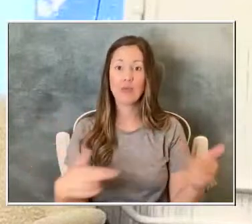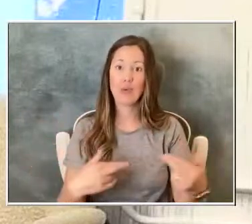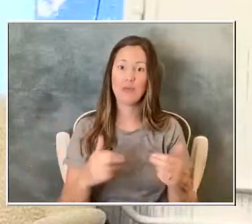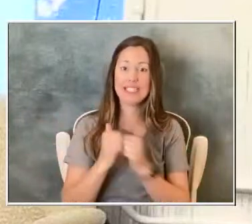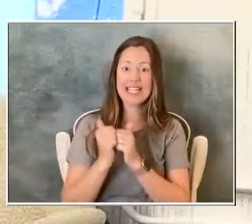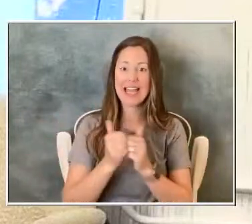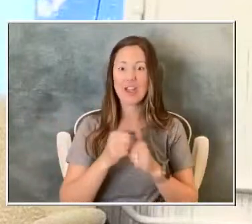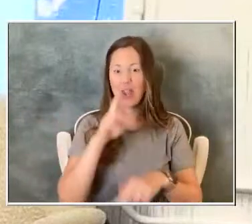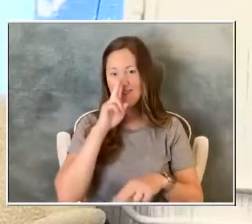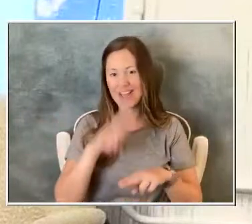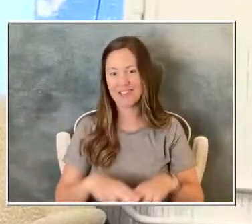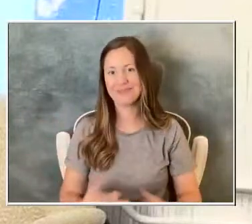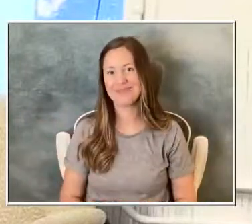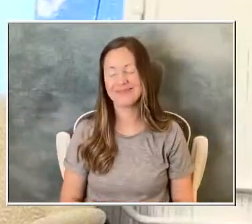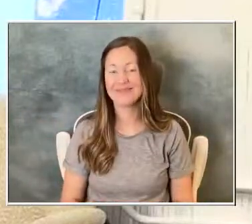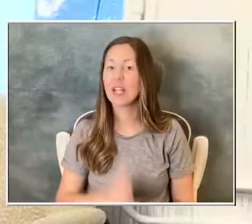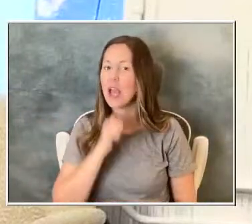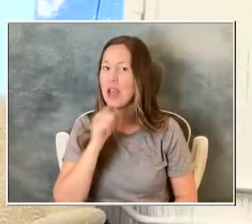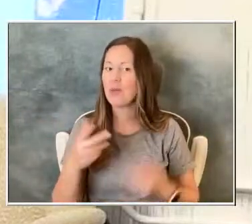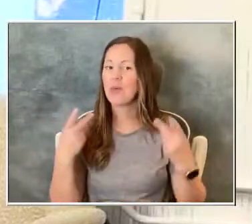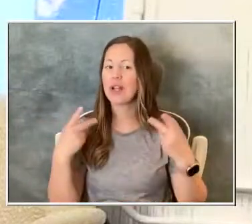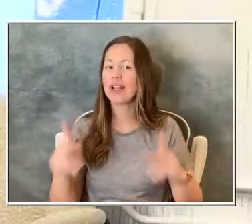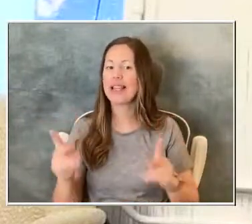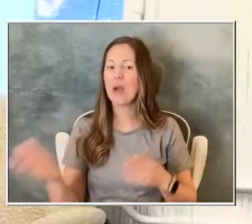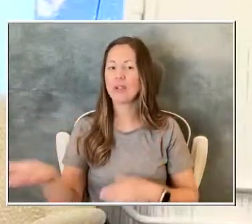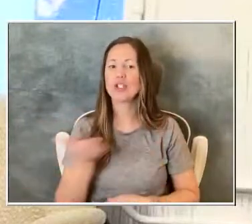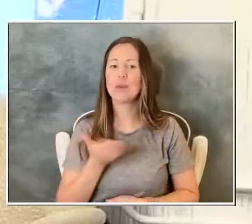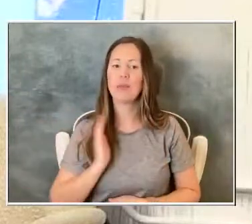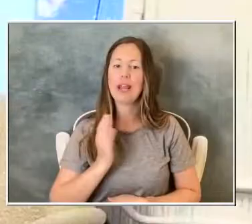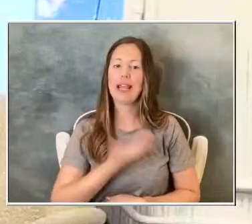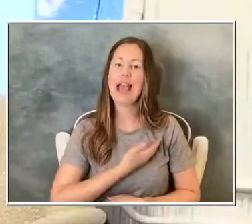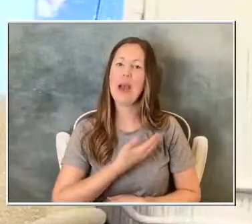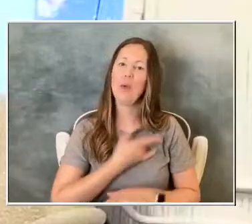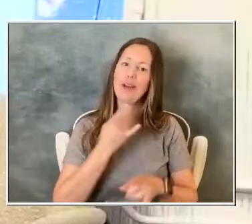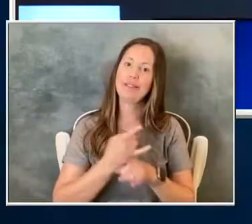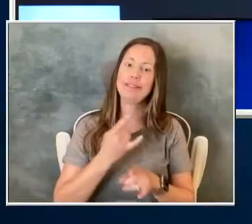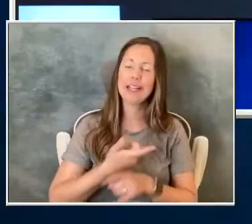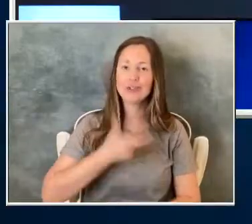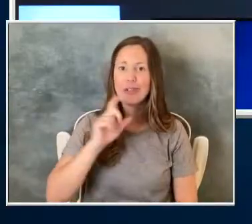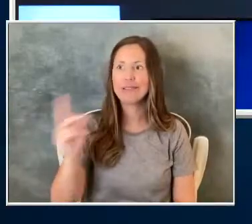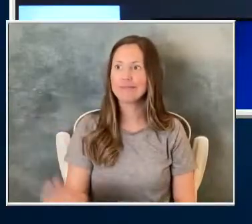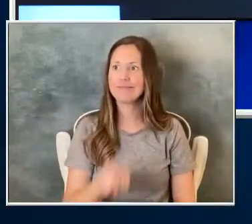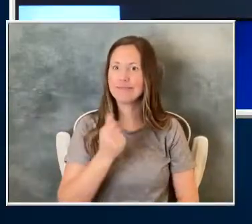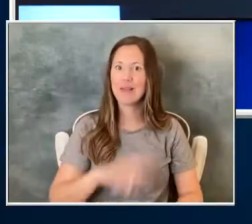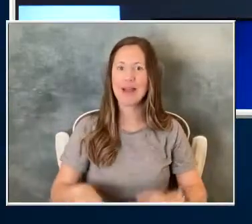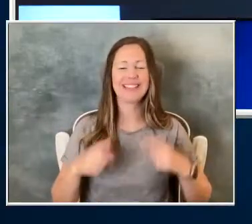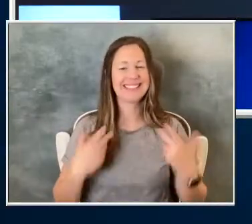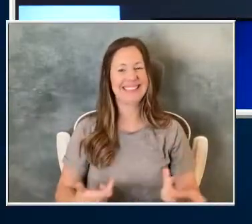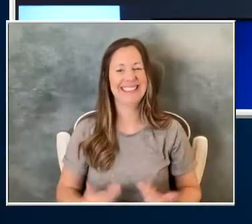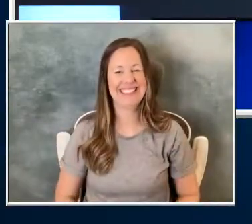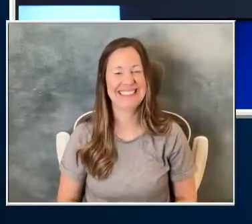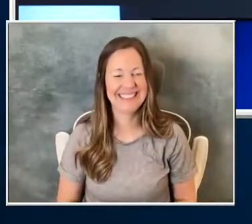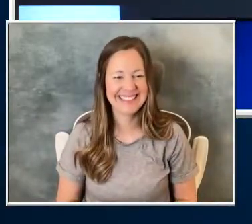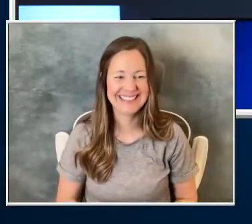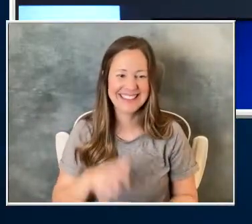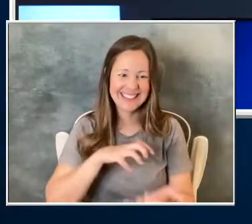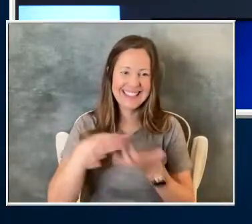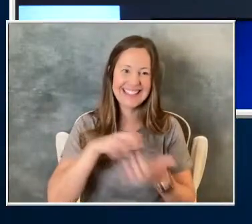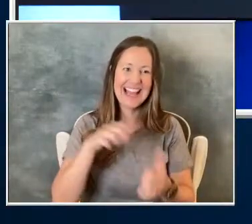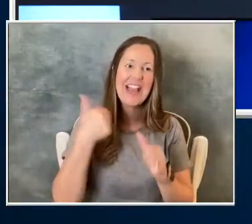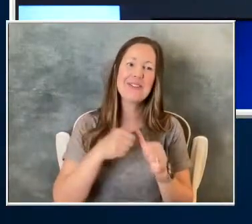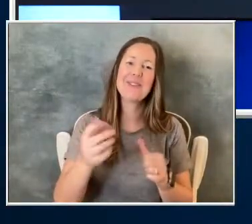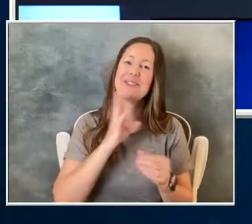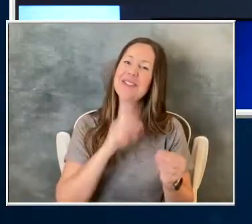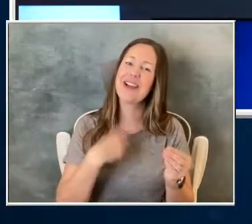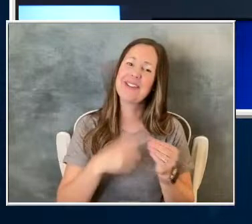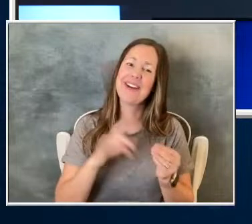fun. They wouldn't allow us to bring cocktails in, too bad, but, we talked about it. I know. I remember you talking about it, and I did make a call.